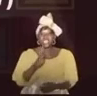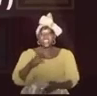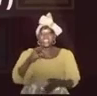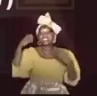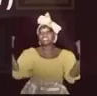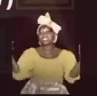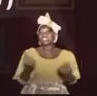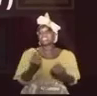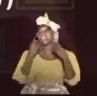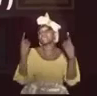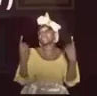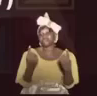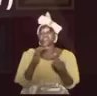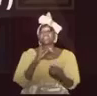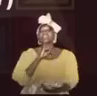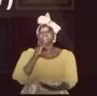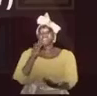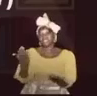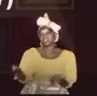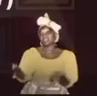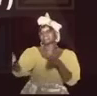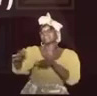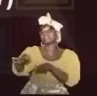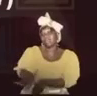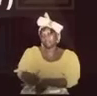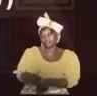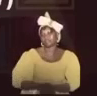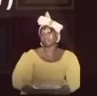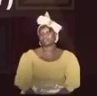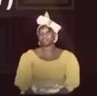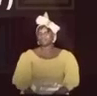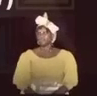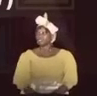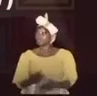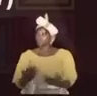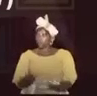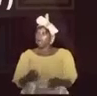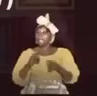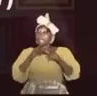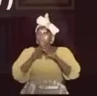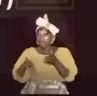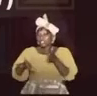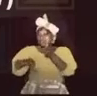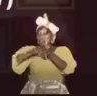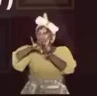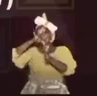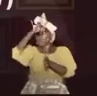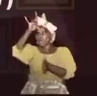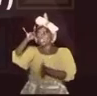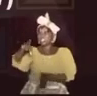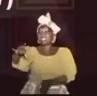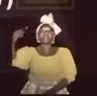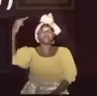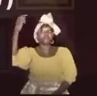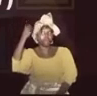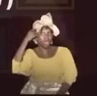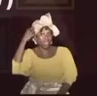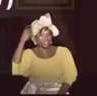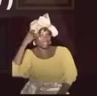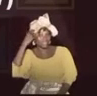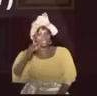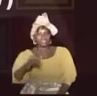already death. Death in its entirety. And then he says, but to be spiritually minded